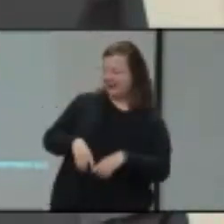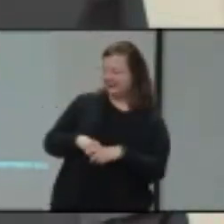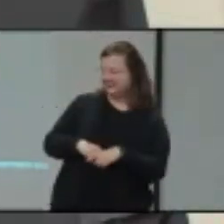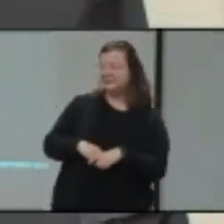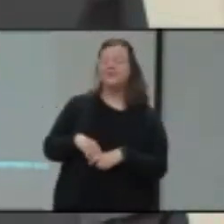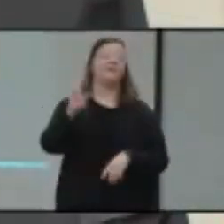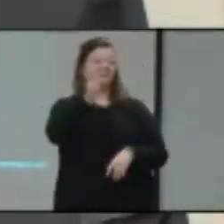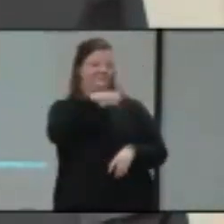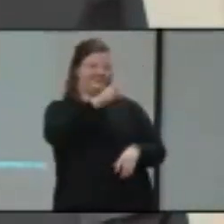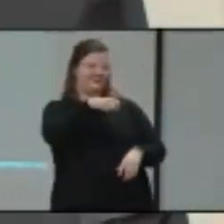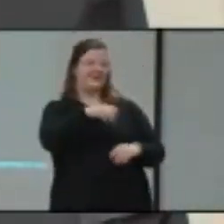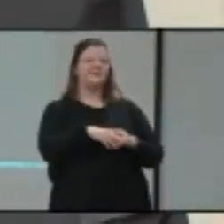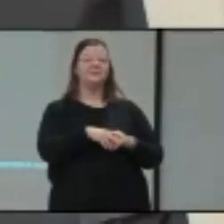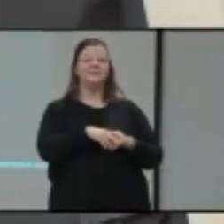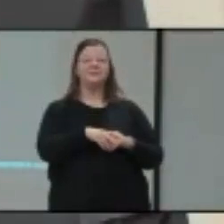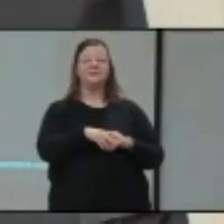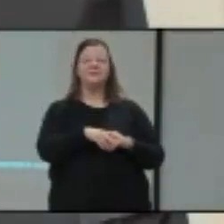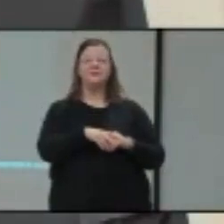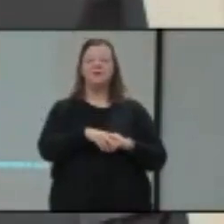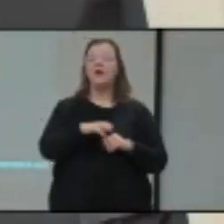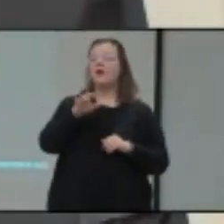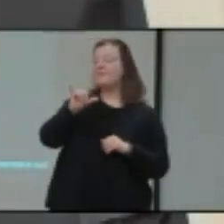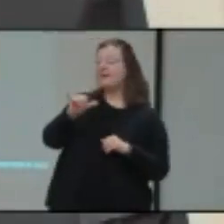That's definitely a response.